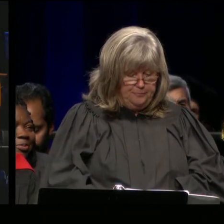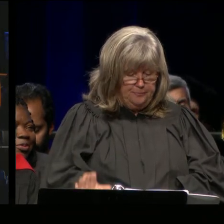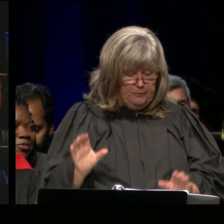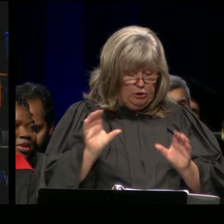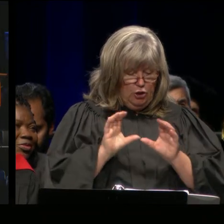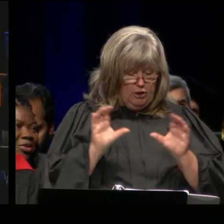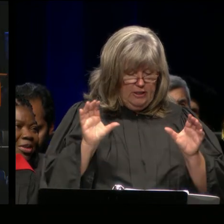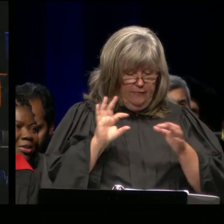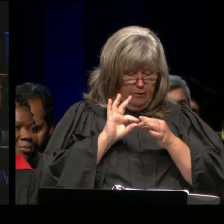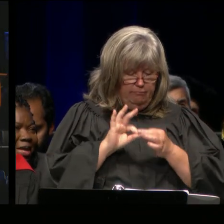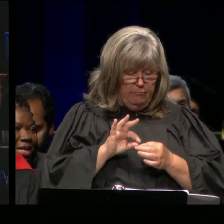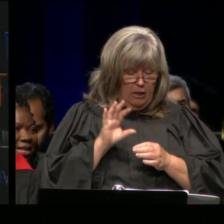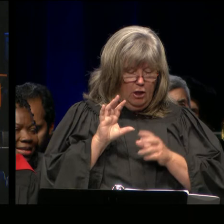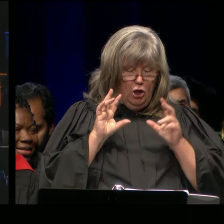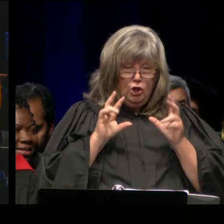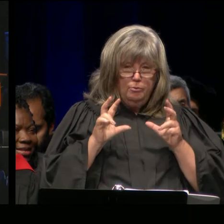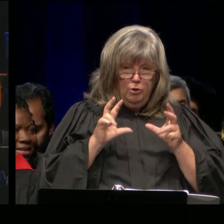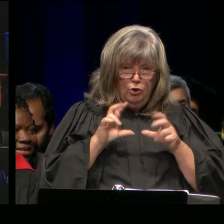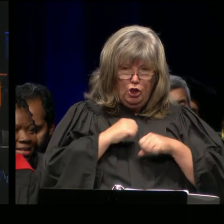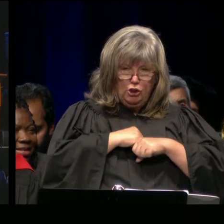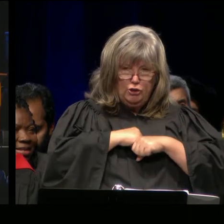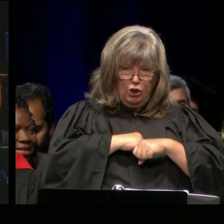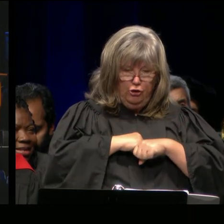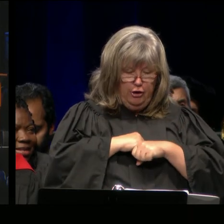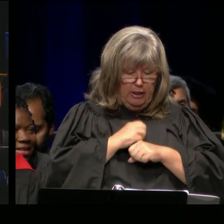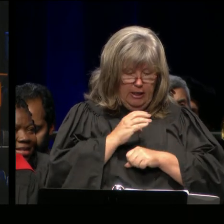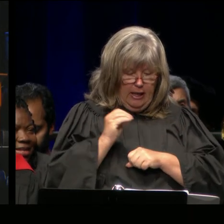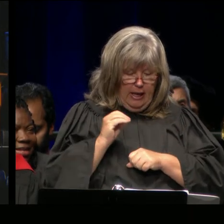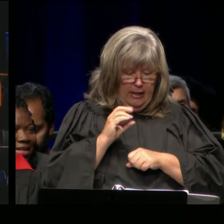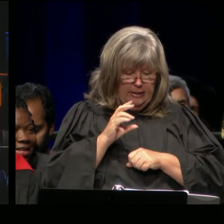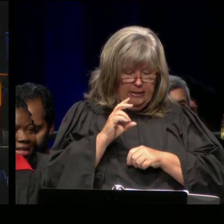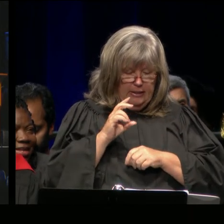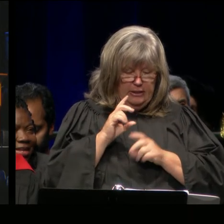Certificate in Computer Security and Digital Forensics.